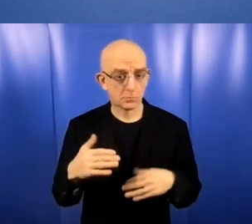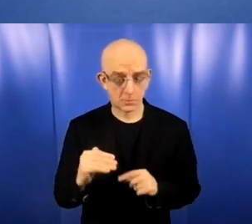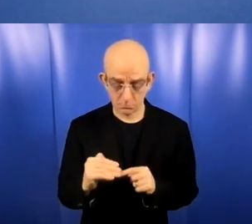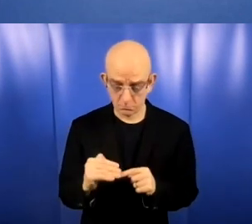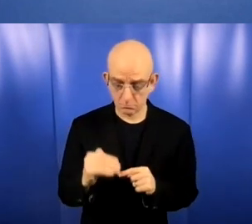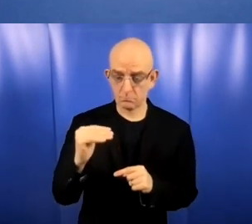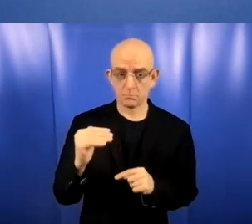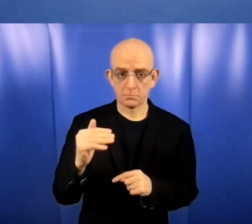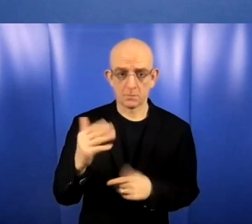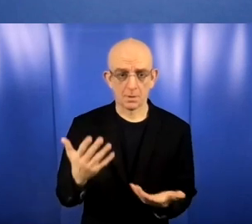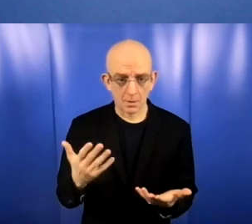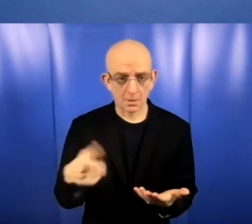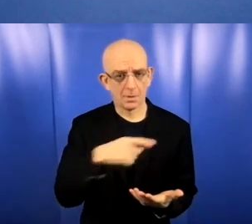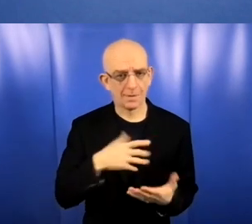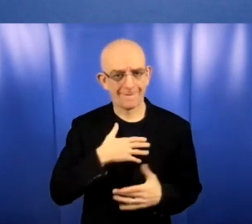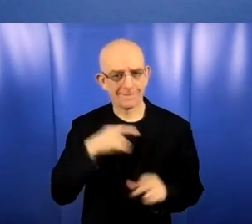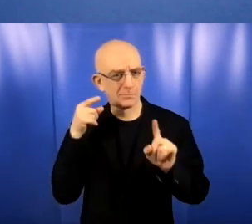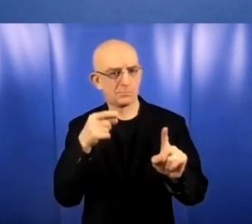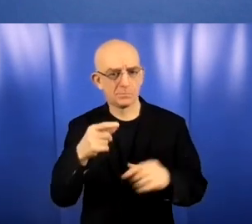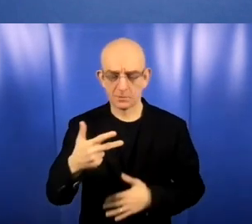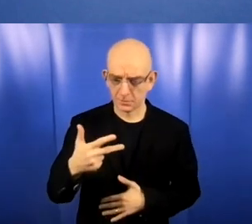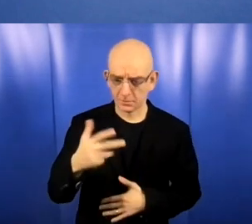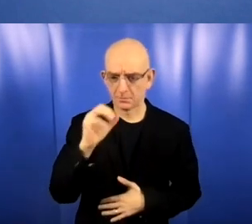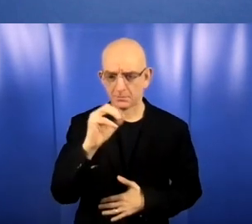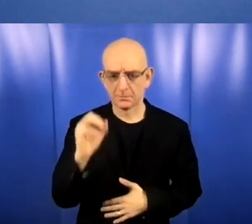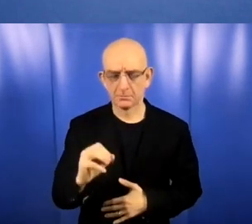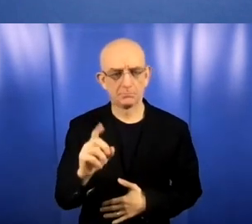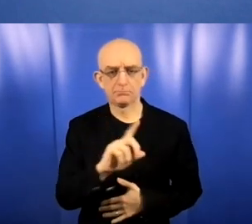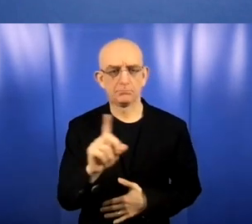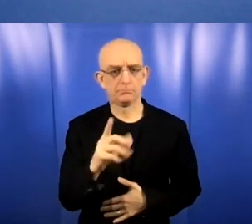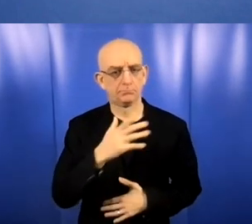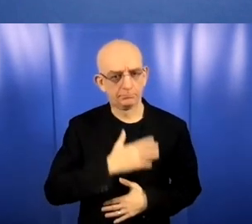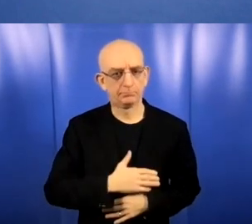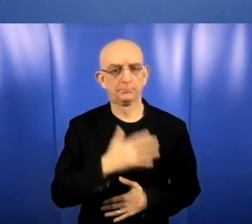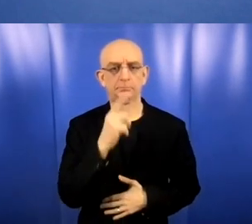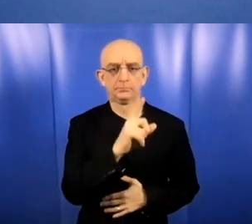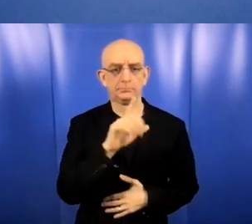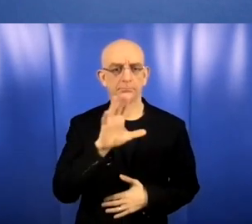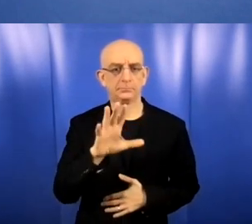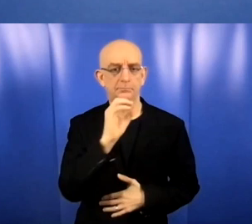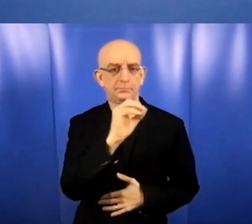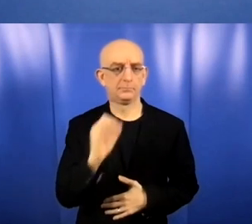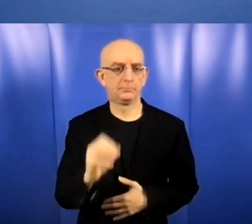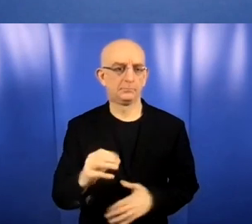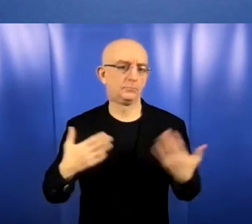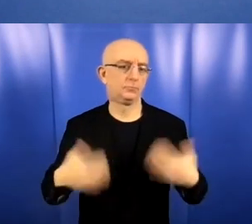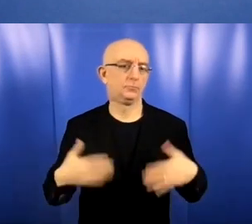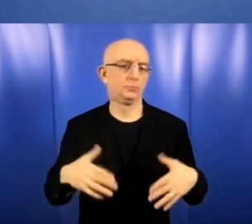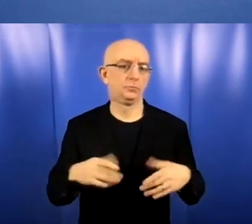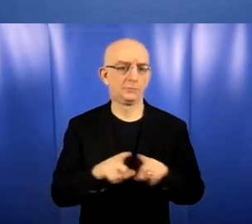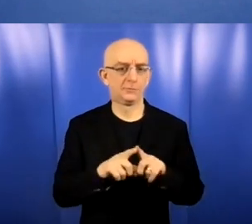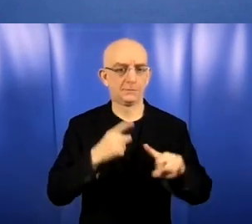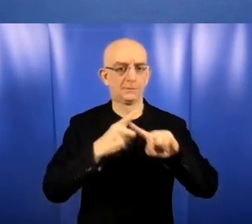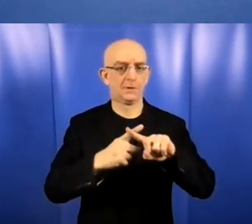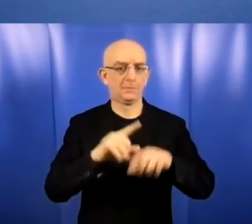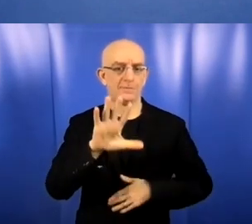that UNHCR put out a request for funding recently in this regard. They were